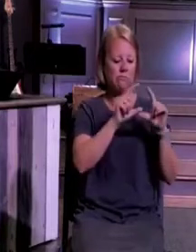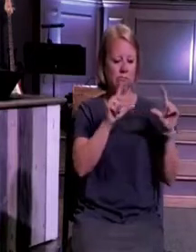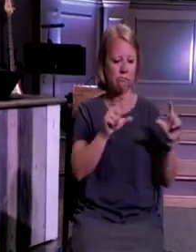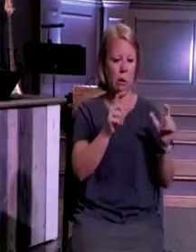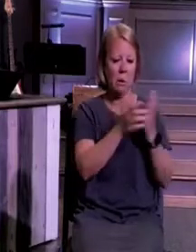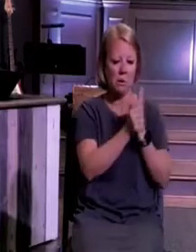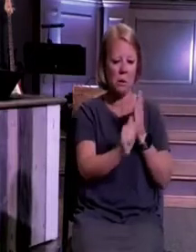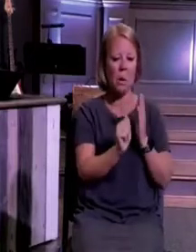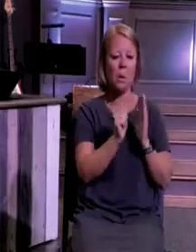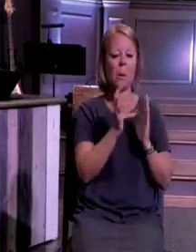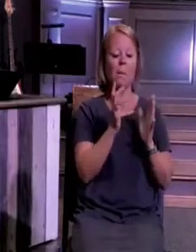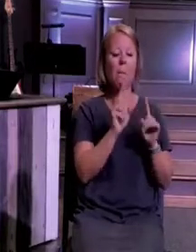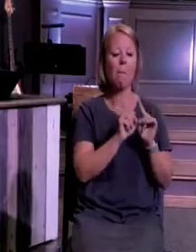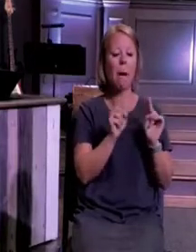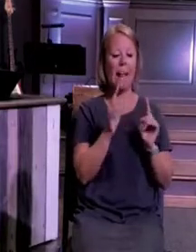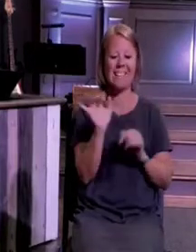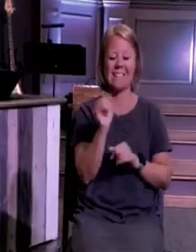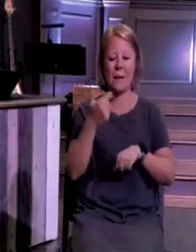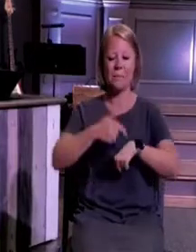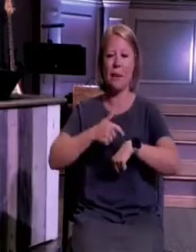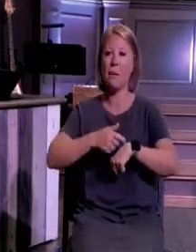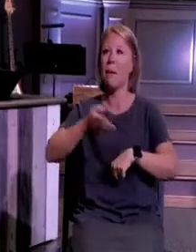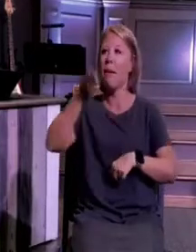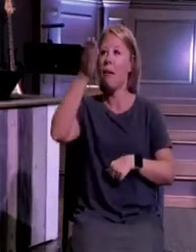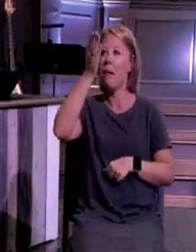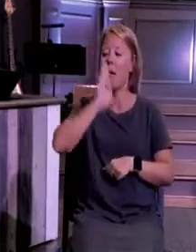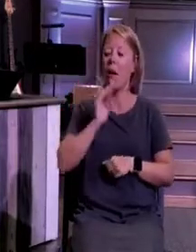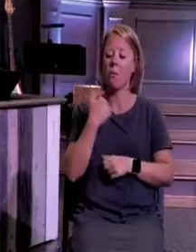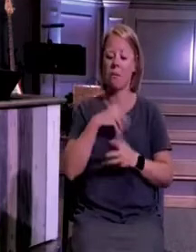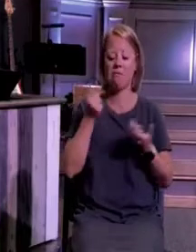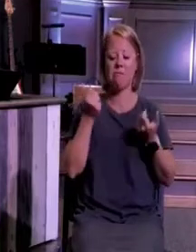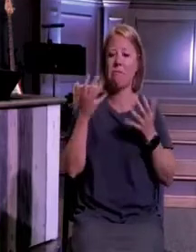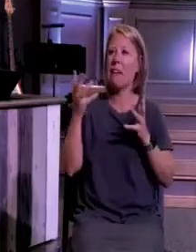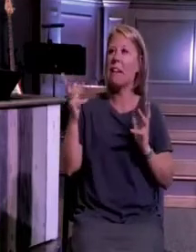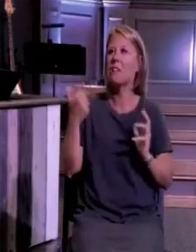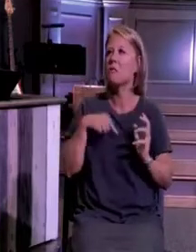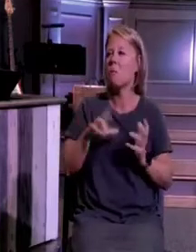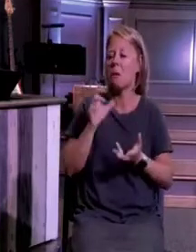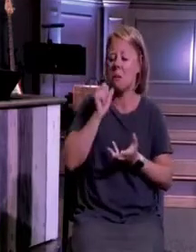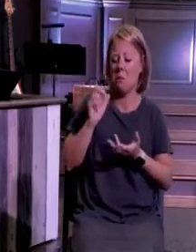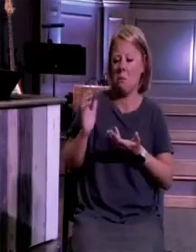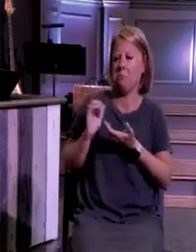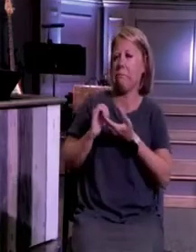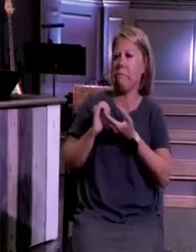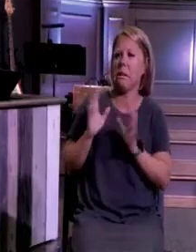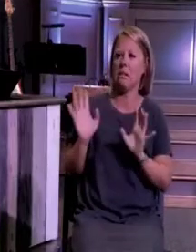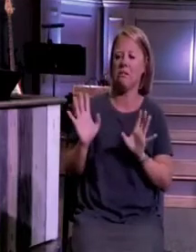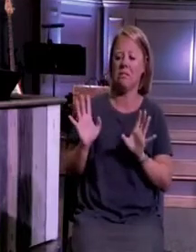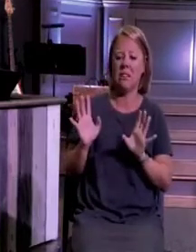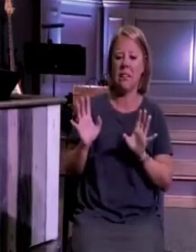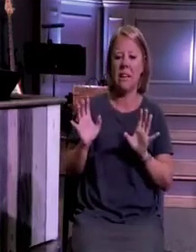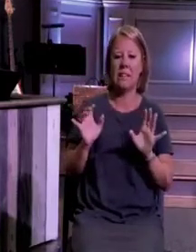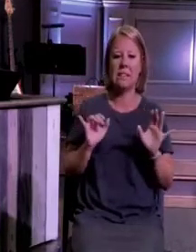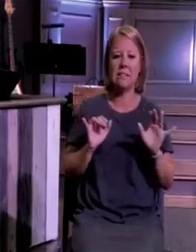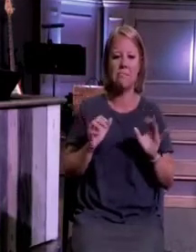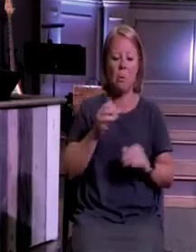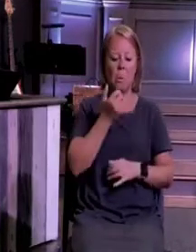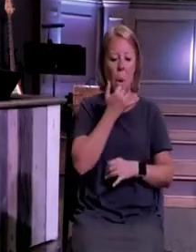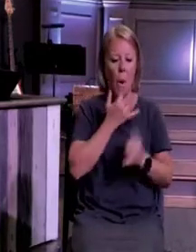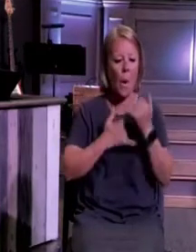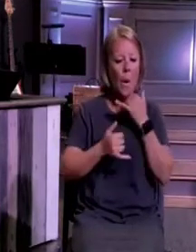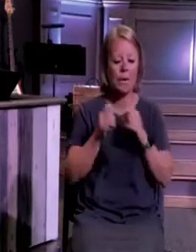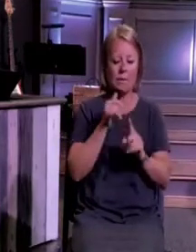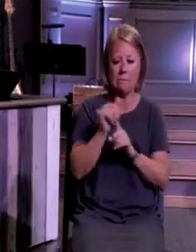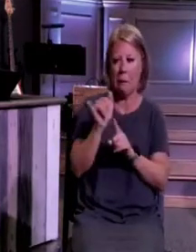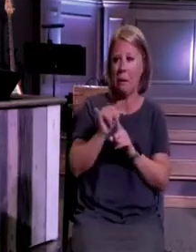same time say, God, we're done with You. We don't want any part of You. It It's hypocritical. It's wrong. It's